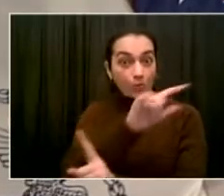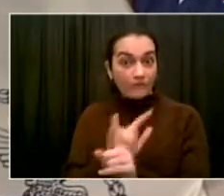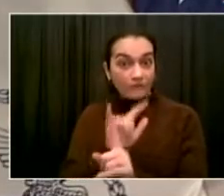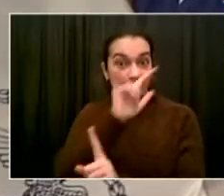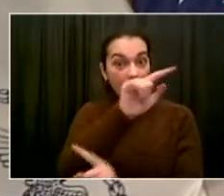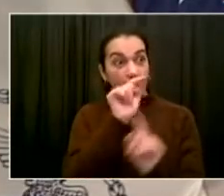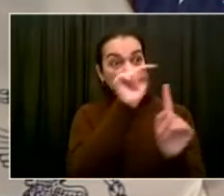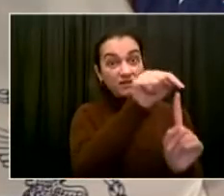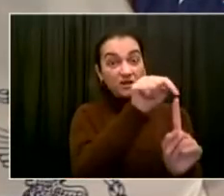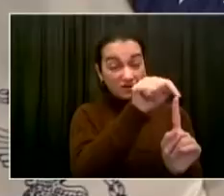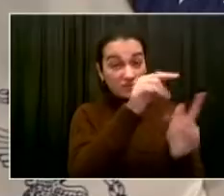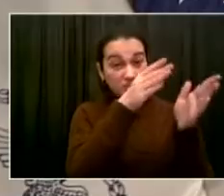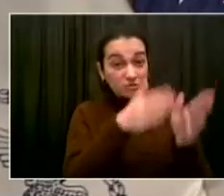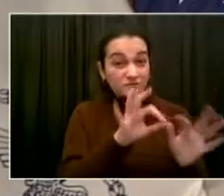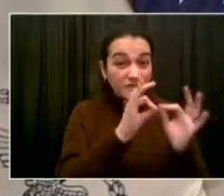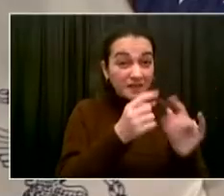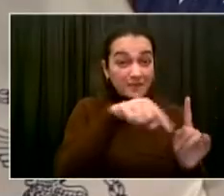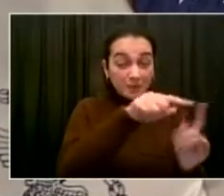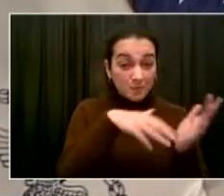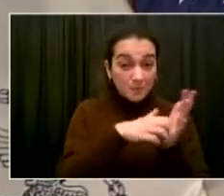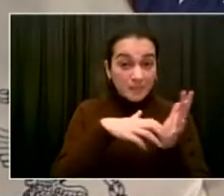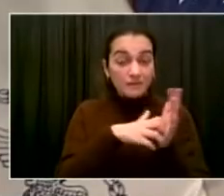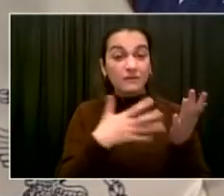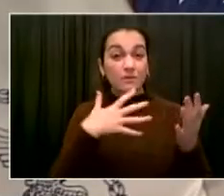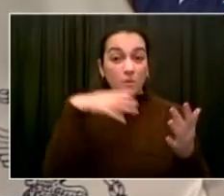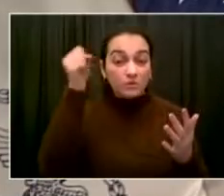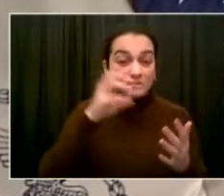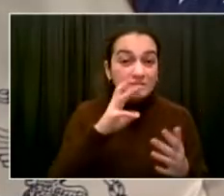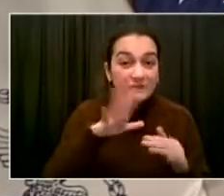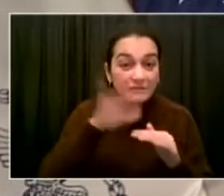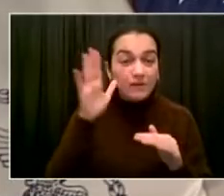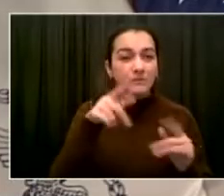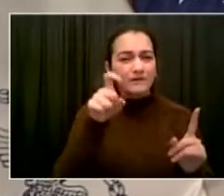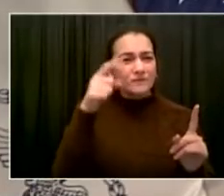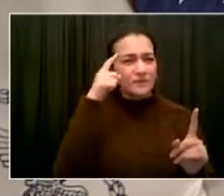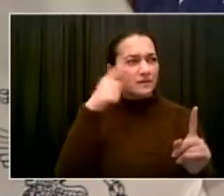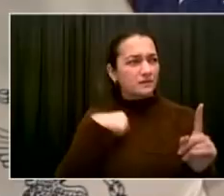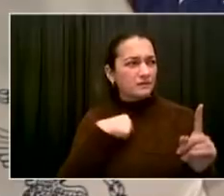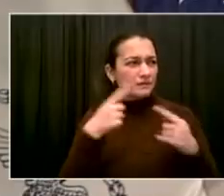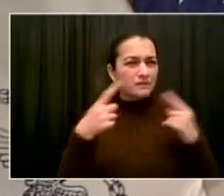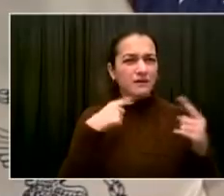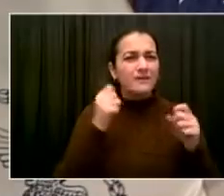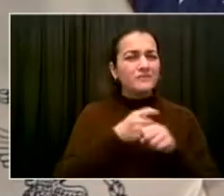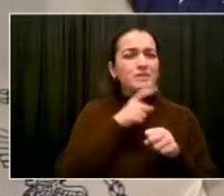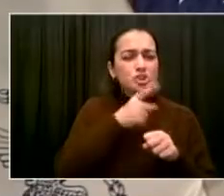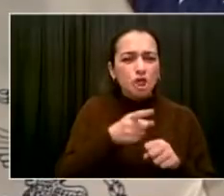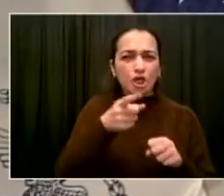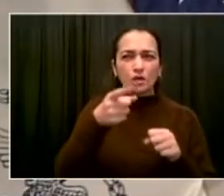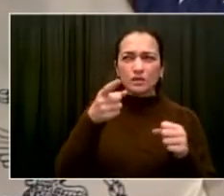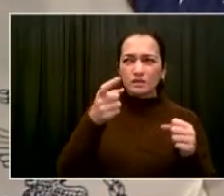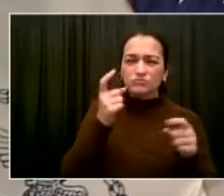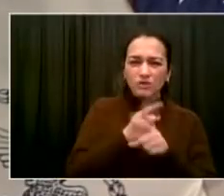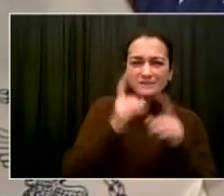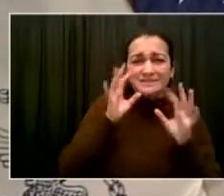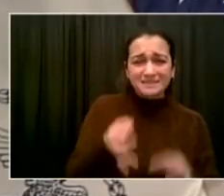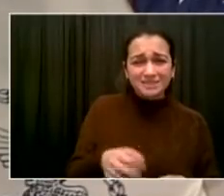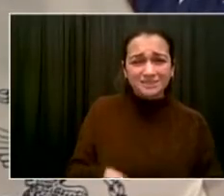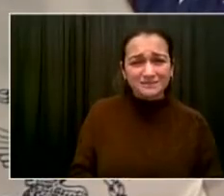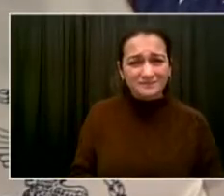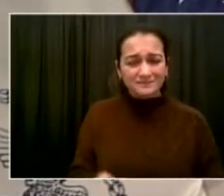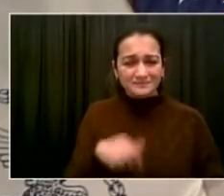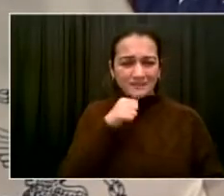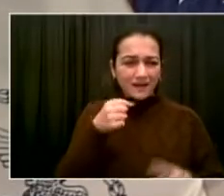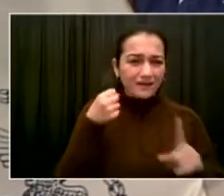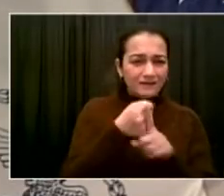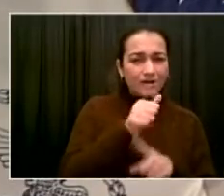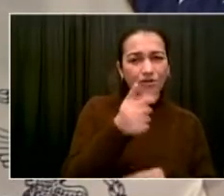We certainly want people to see loved ones. It's been a long time in many cases, but think about who's most vulnerable and work from there. If